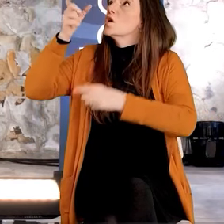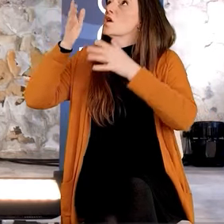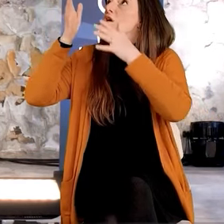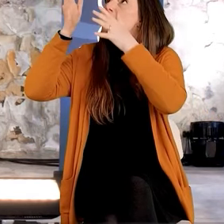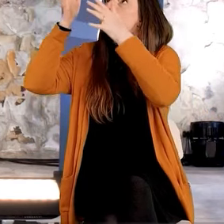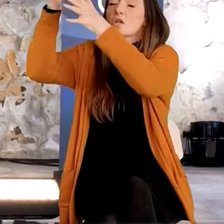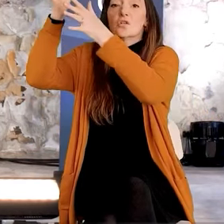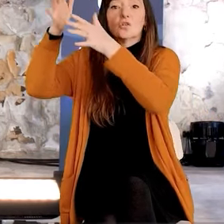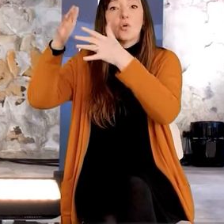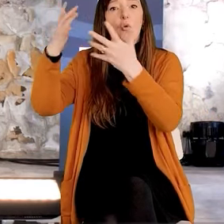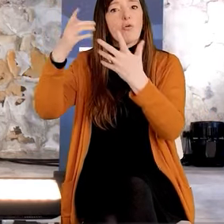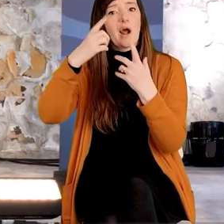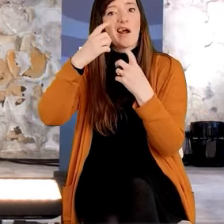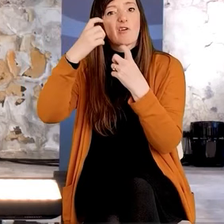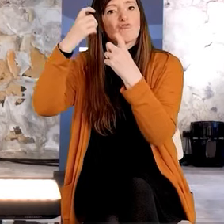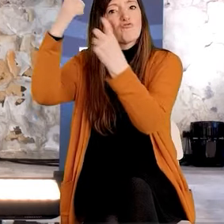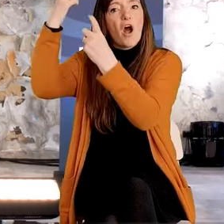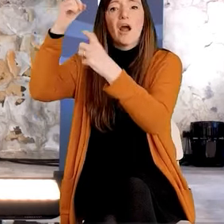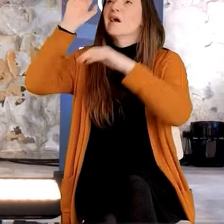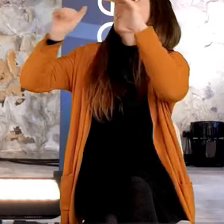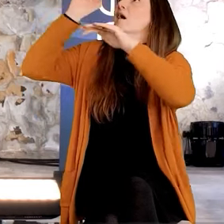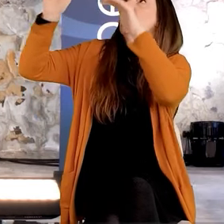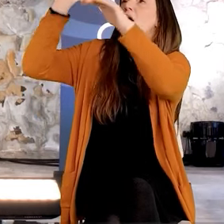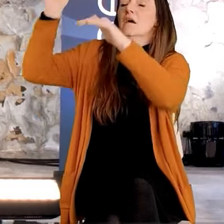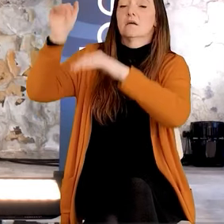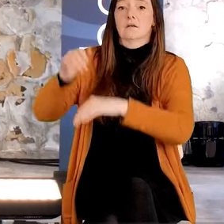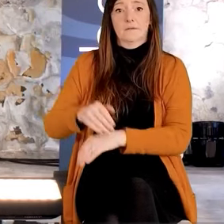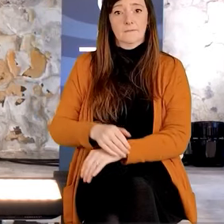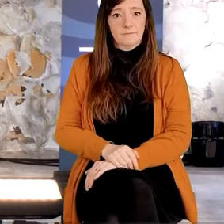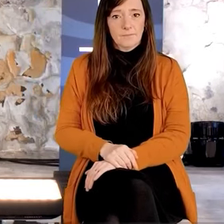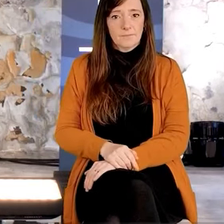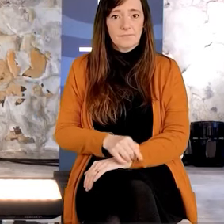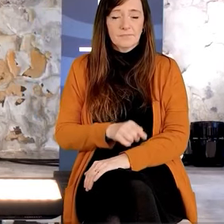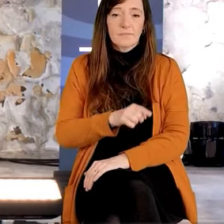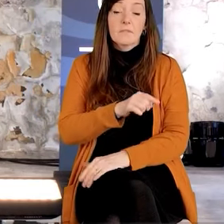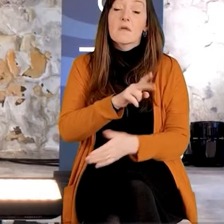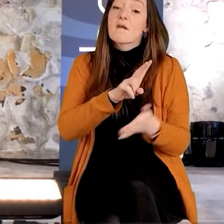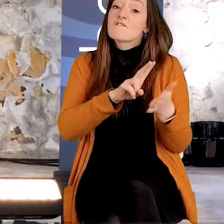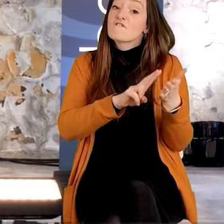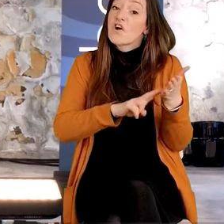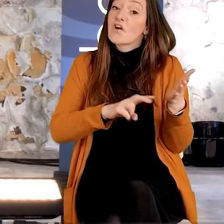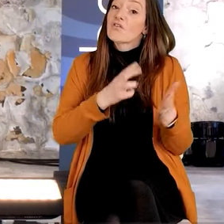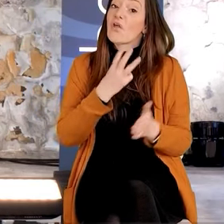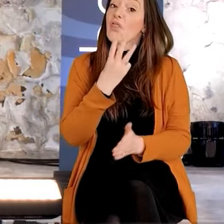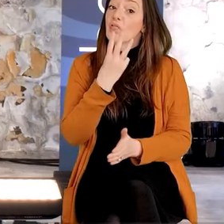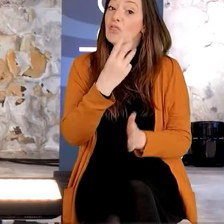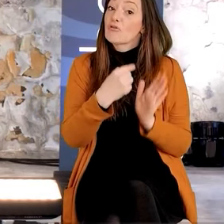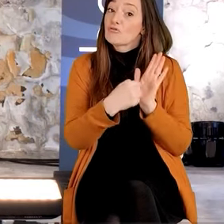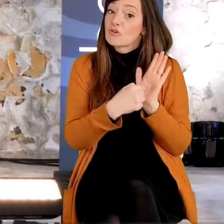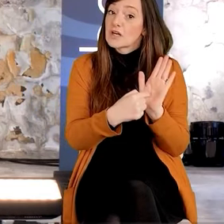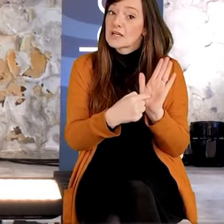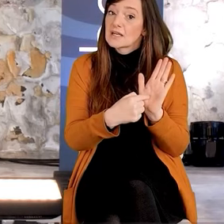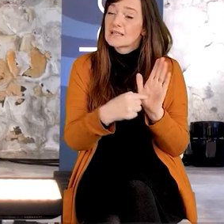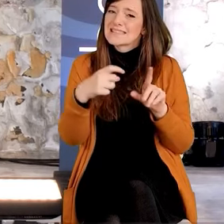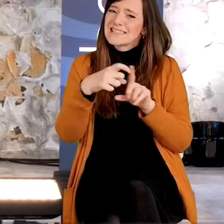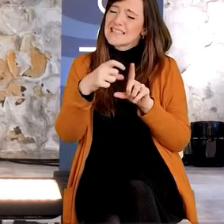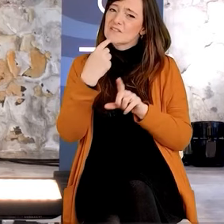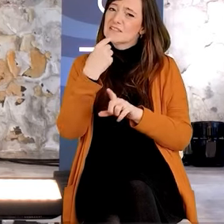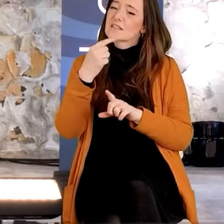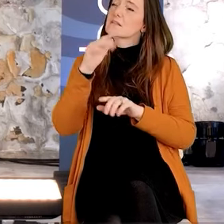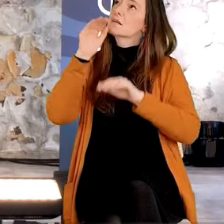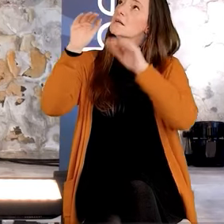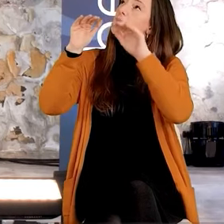words and a cry. There's an urgency there. And in verse 3, David says something